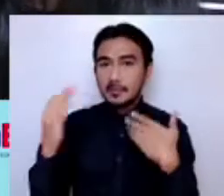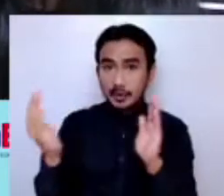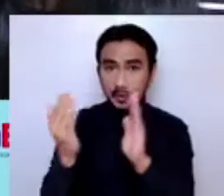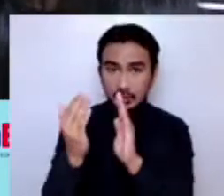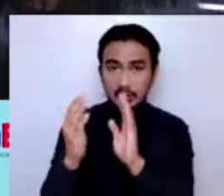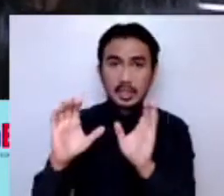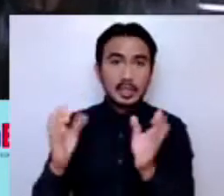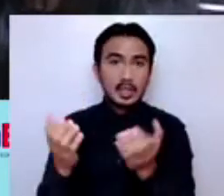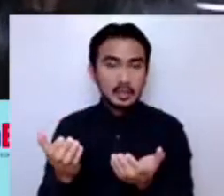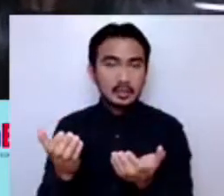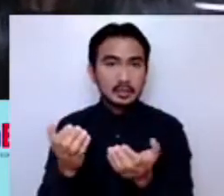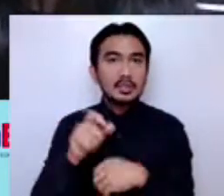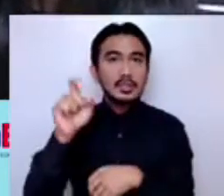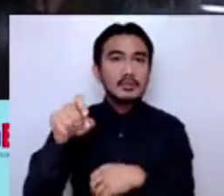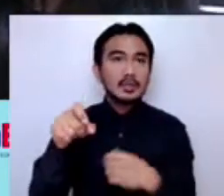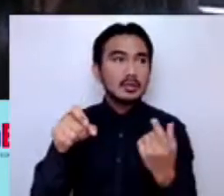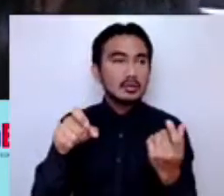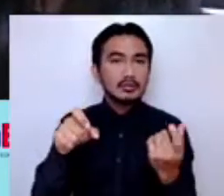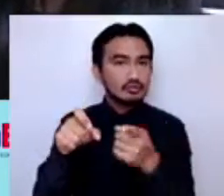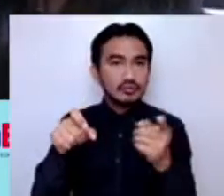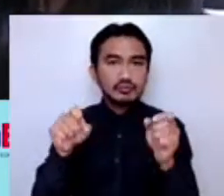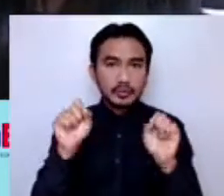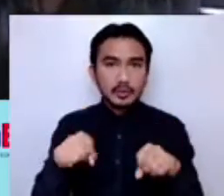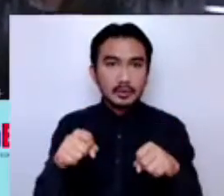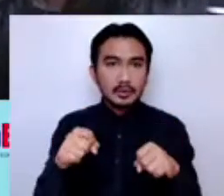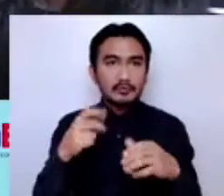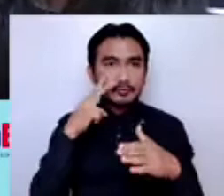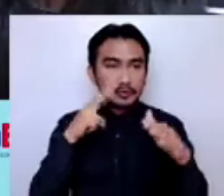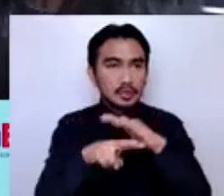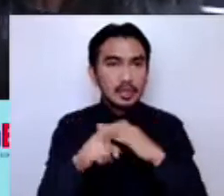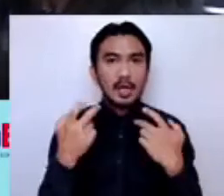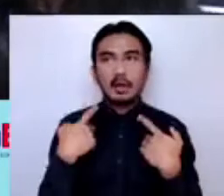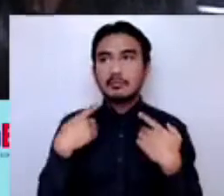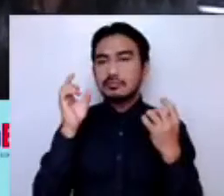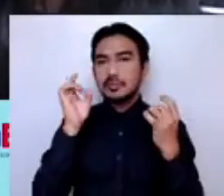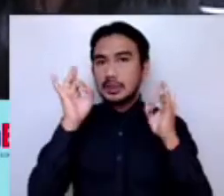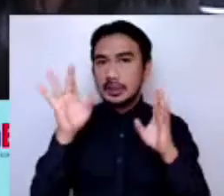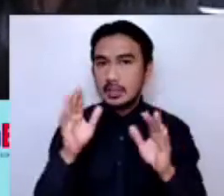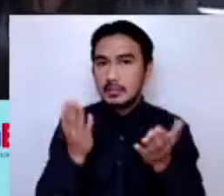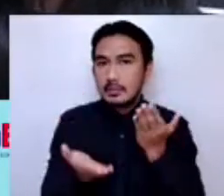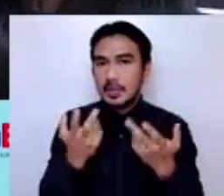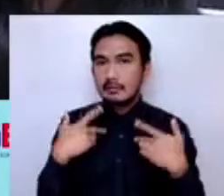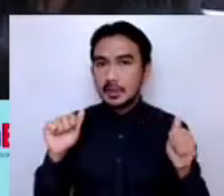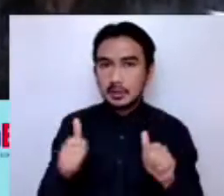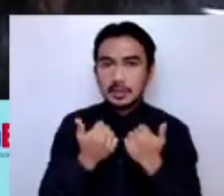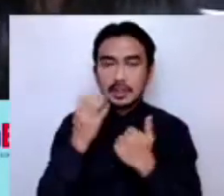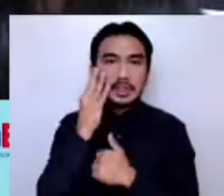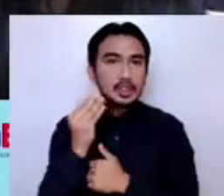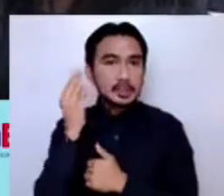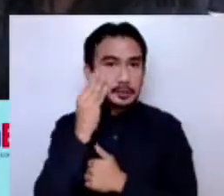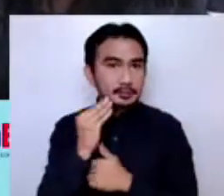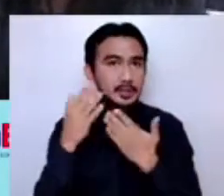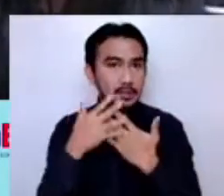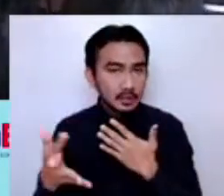and you are able to foresee any risks or possible challenges that may happen during the conduct